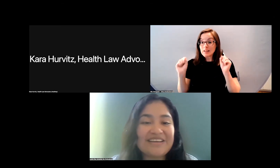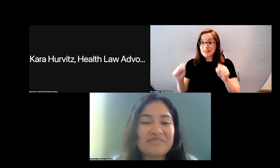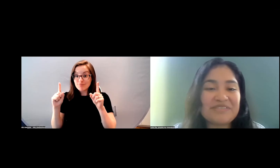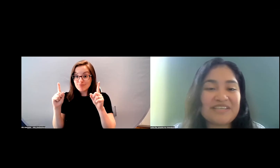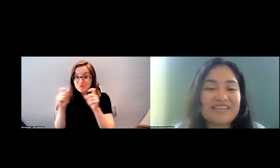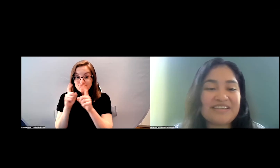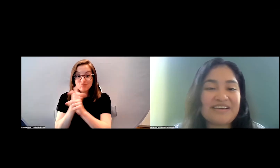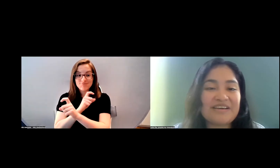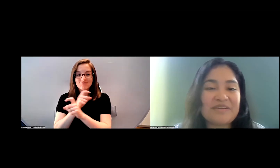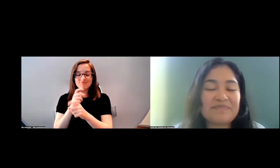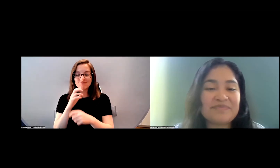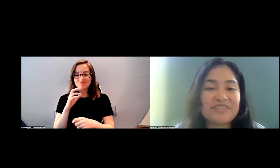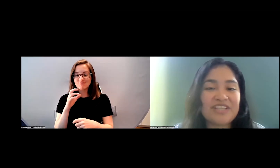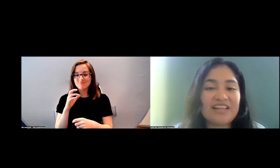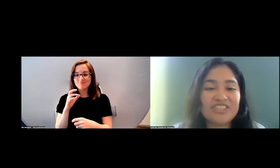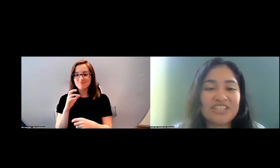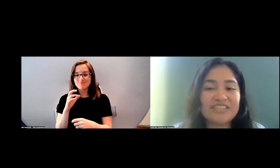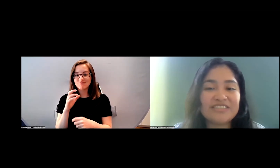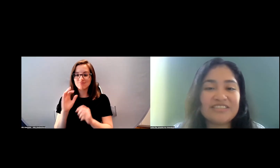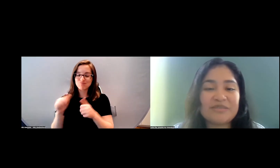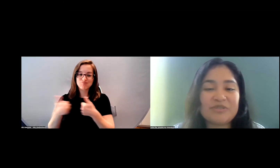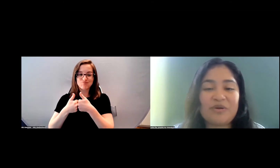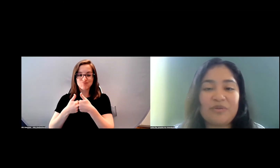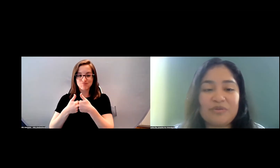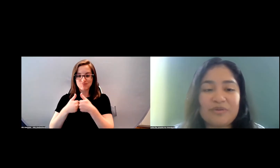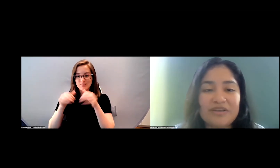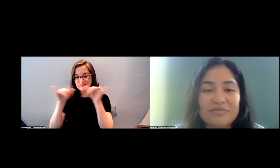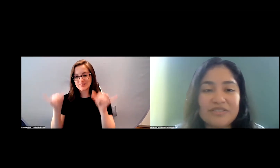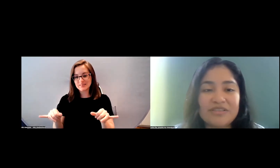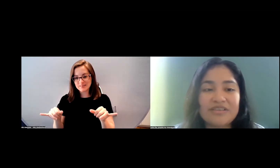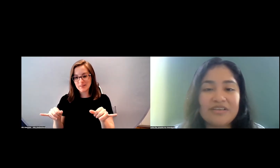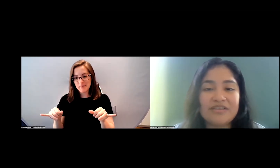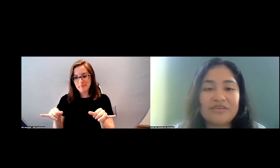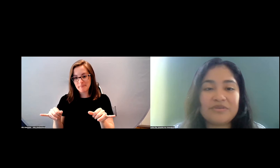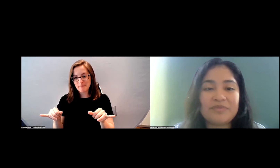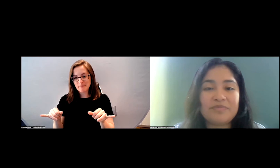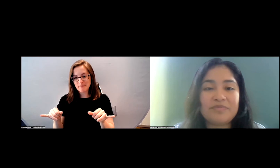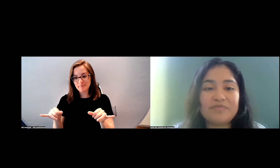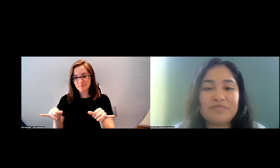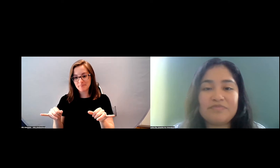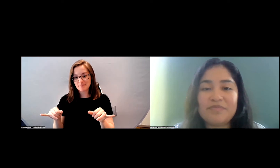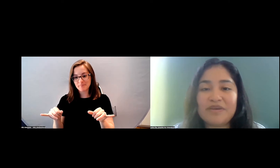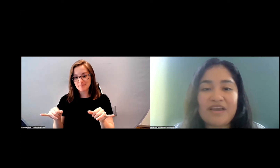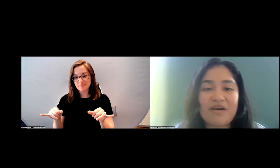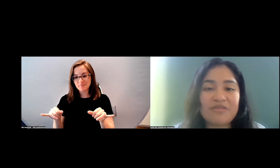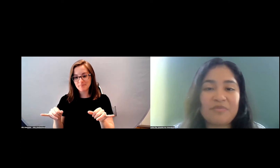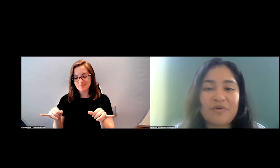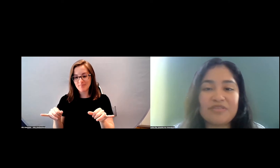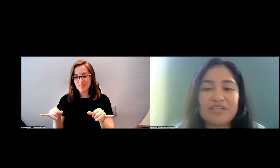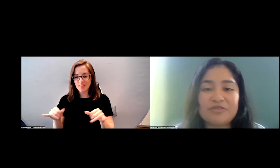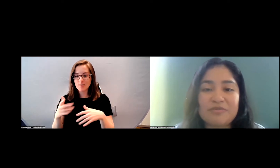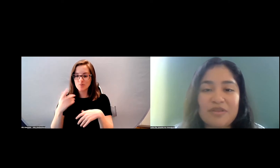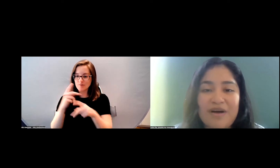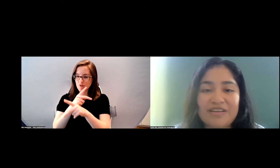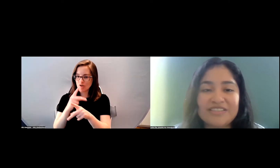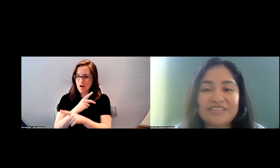and often challenging system to go through when it comes to really picking out the important